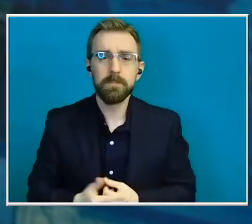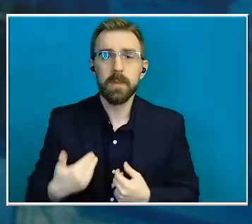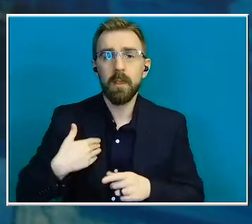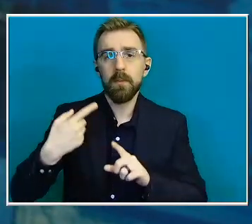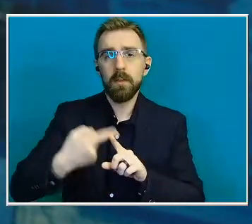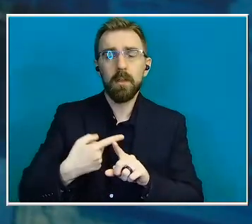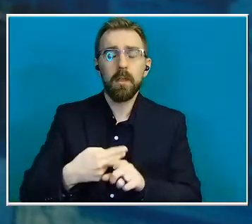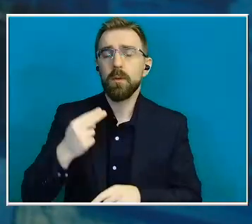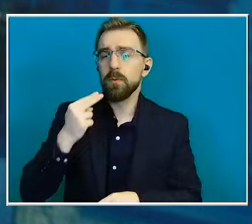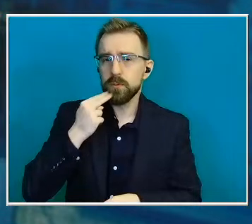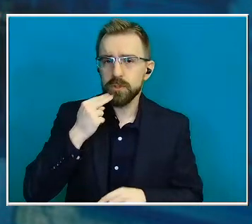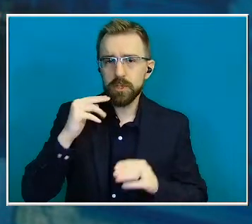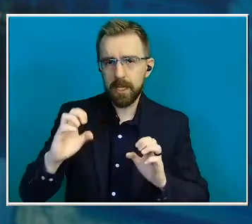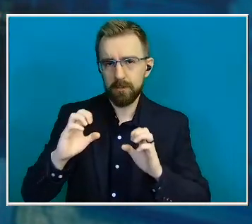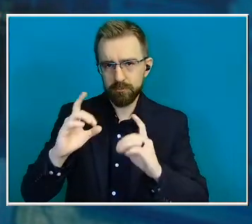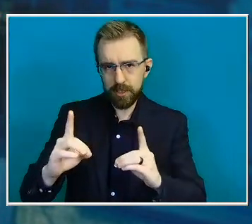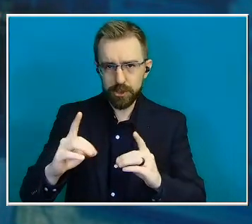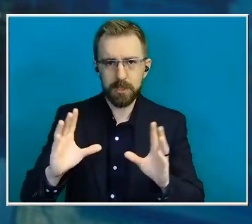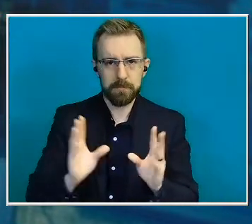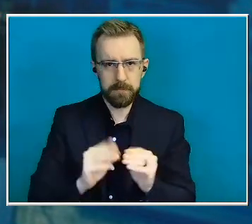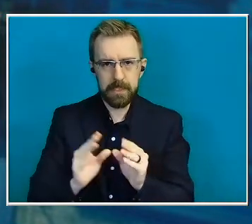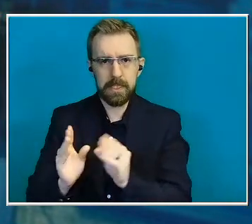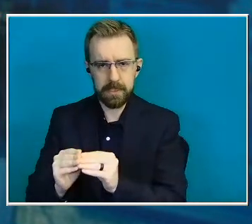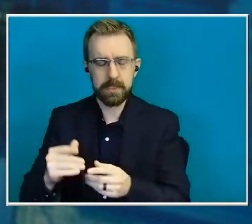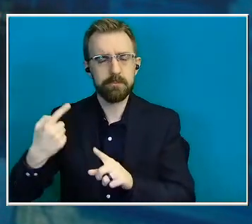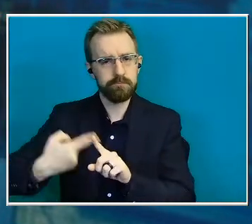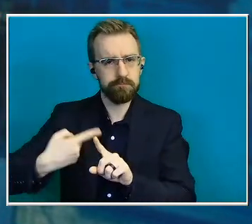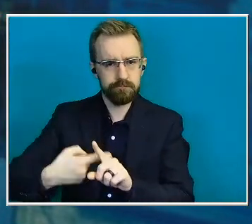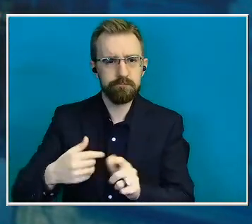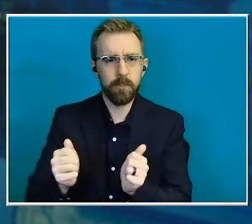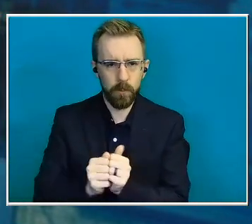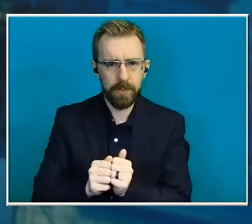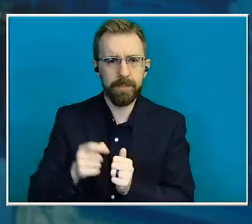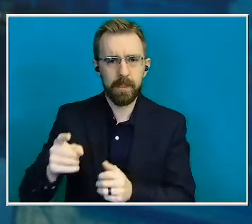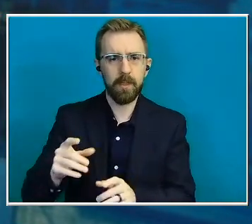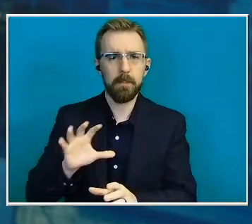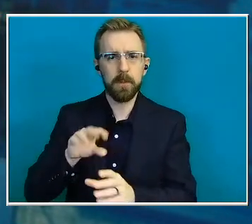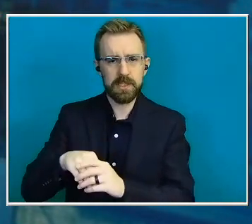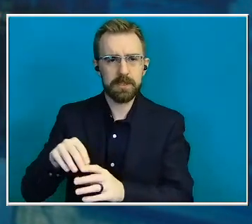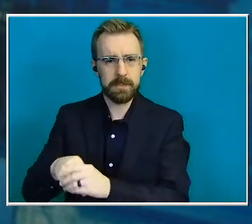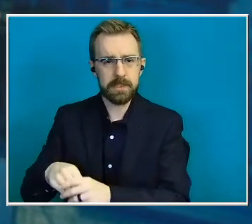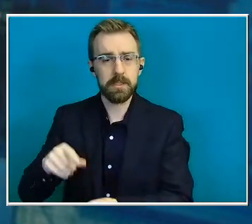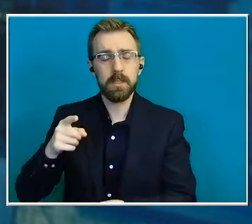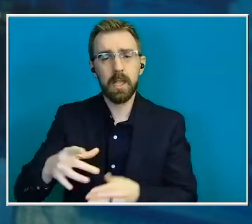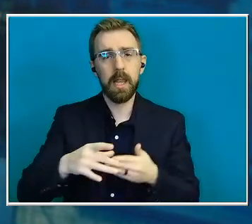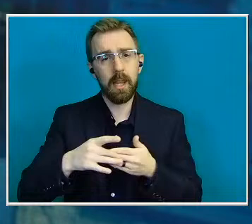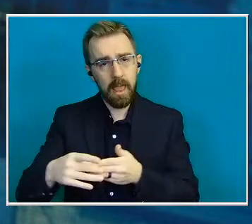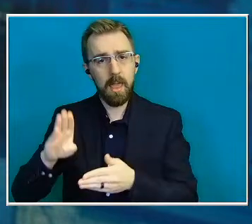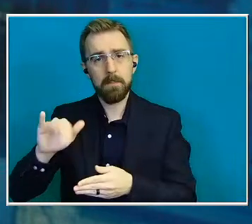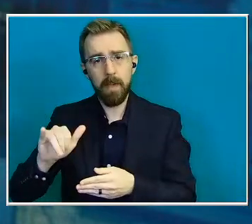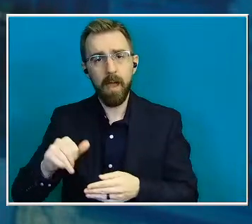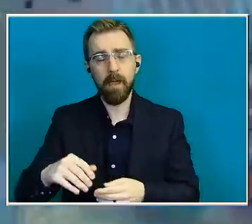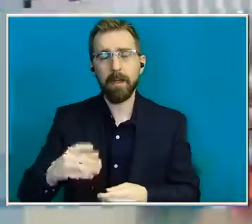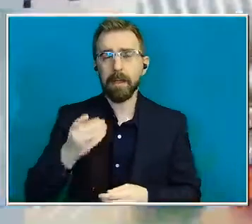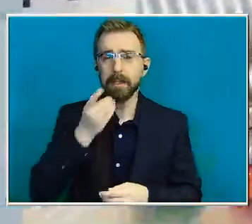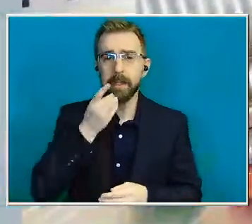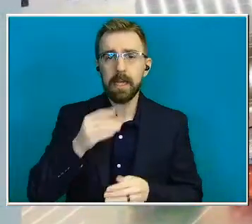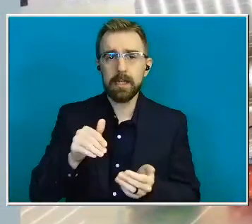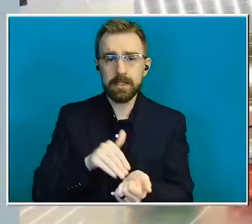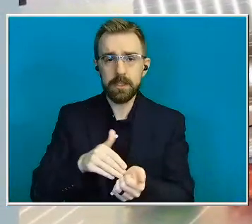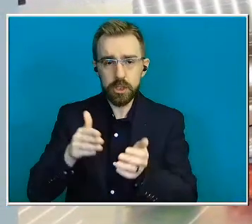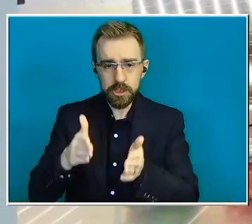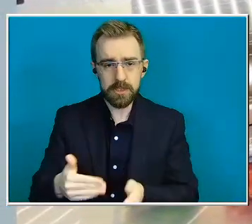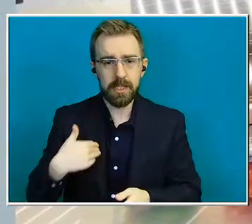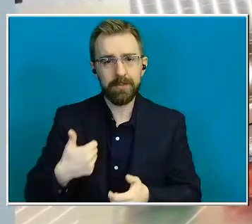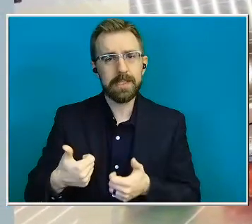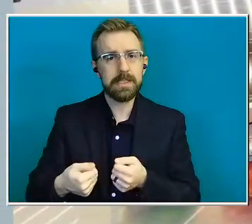education meetings with our participants, and these are led by registered dietitians. We have text messages, we